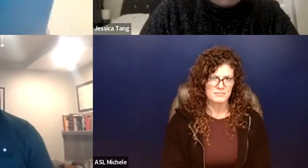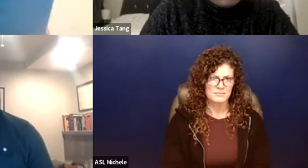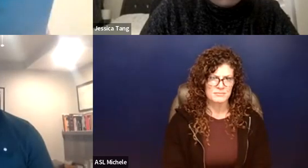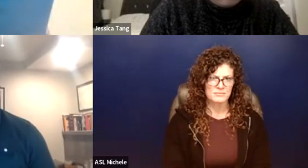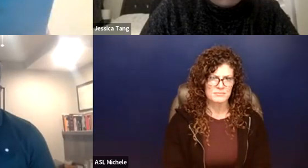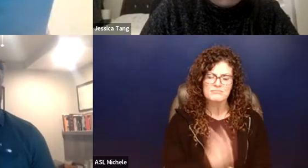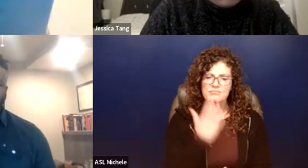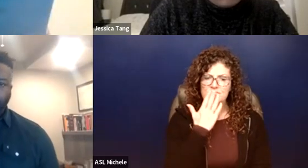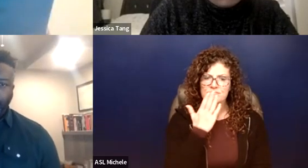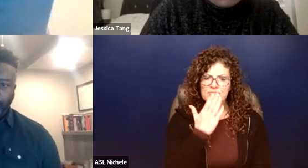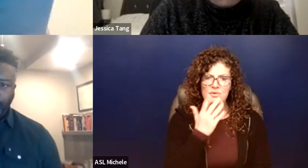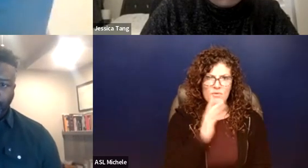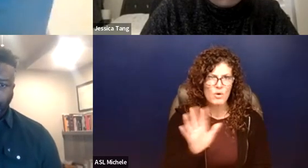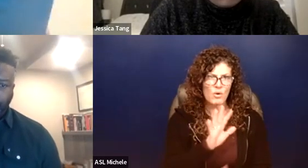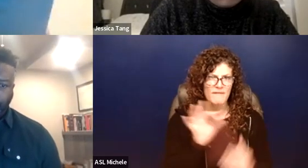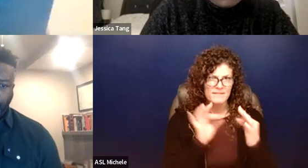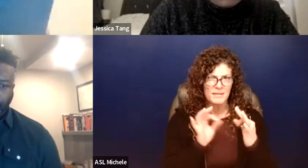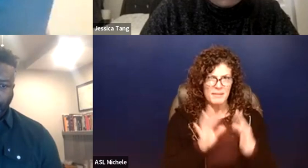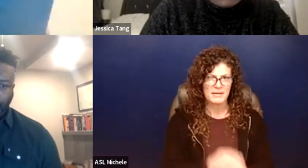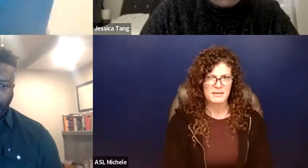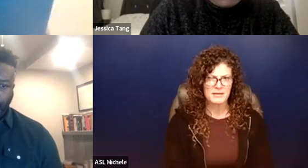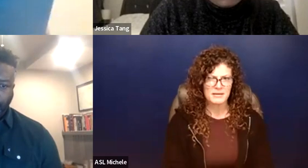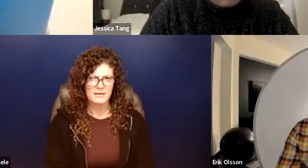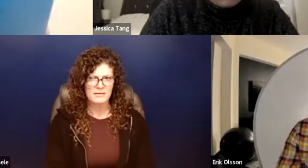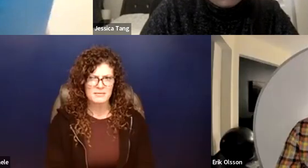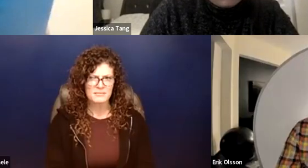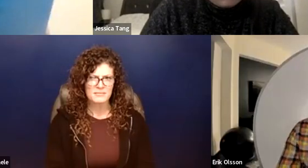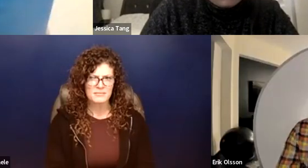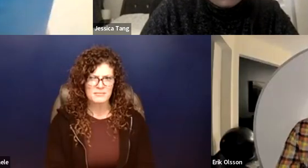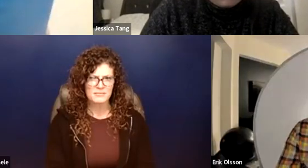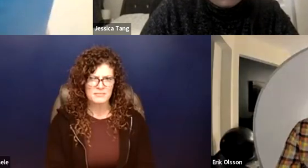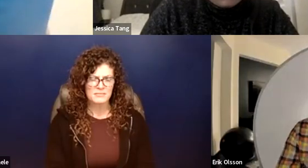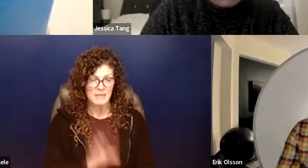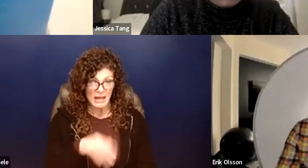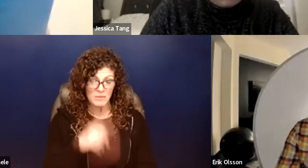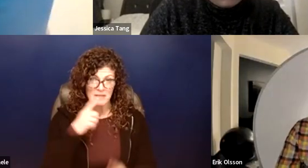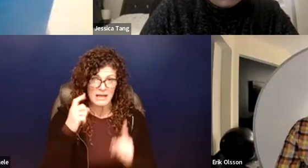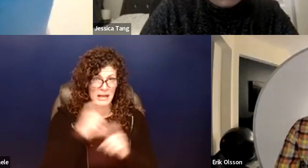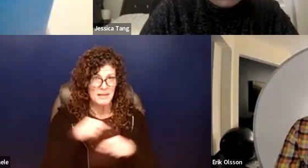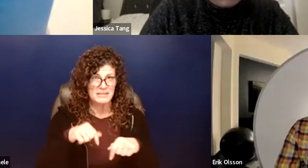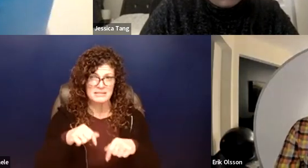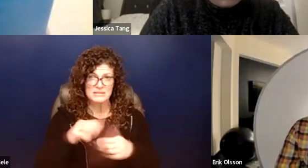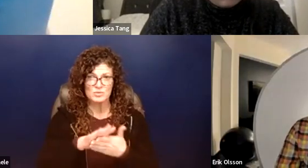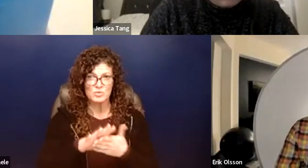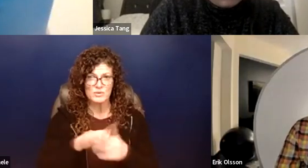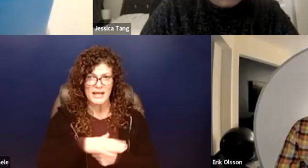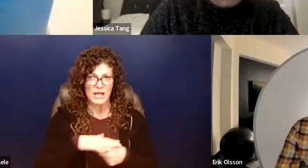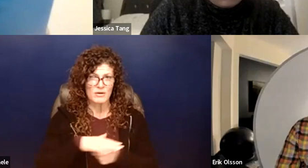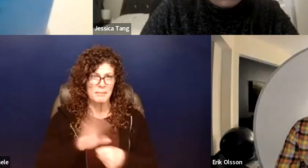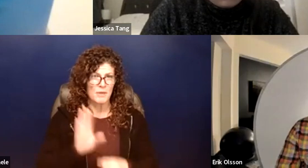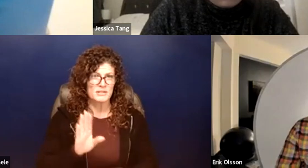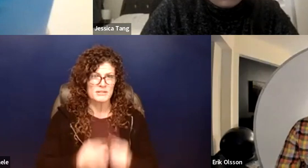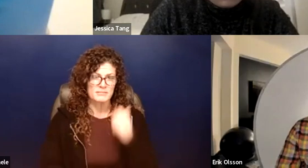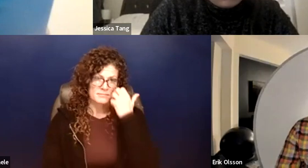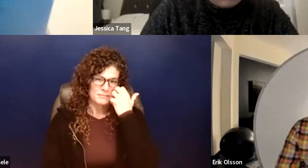And I thank you for everybody's feedback. And I'm learning a lot from all the parents here and just how complex Boston is. I think as a parent, the